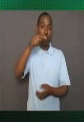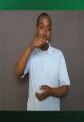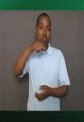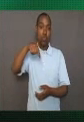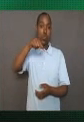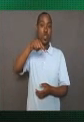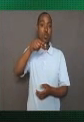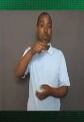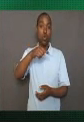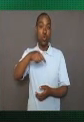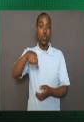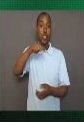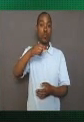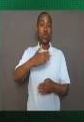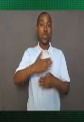the letter C.